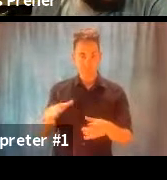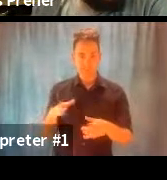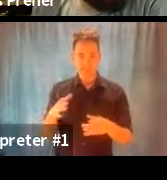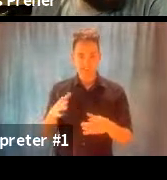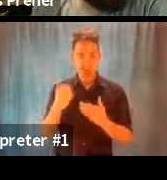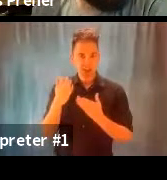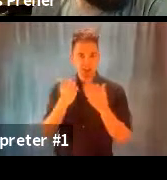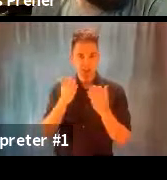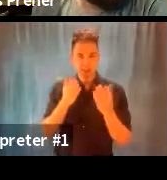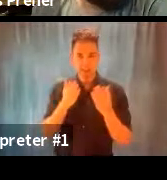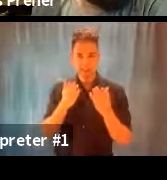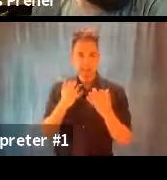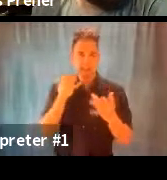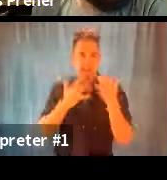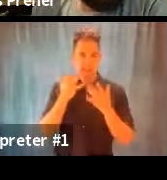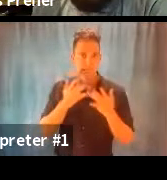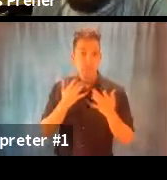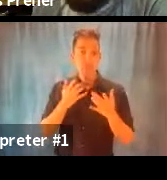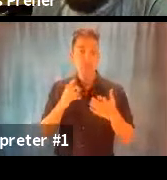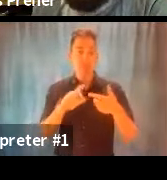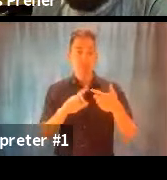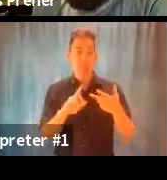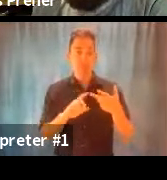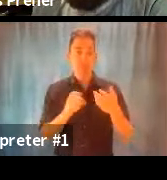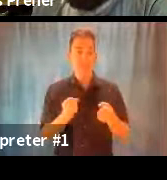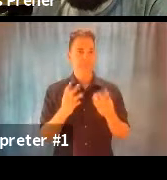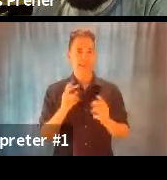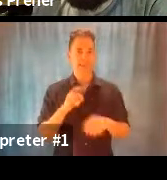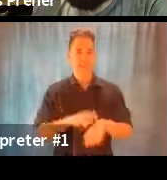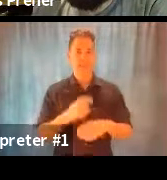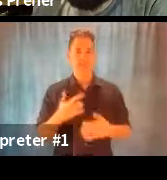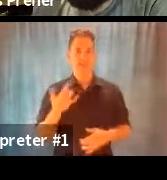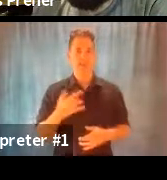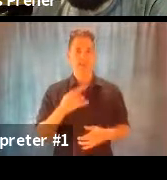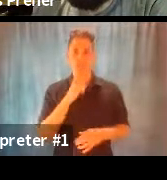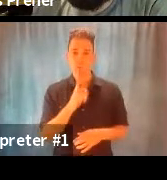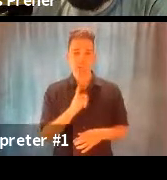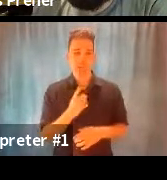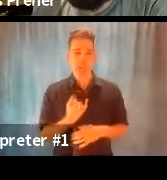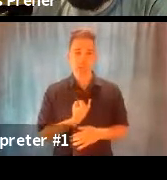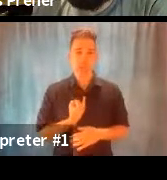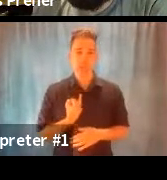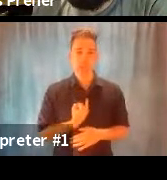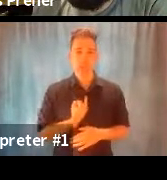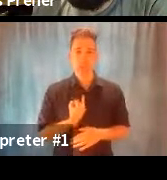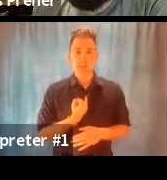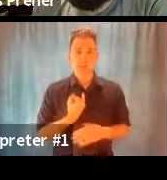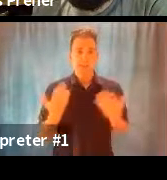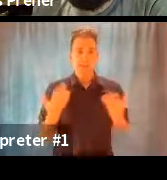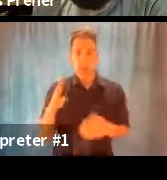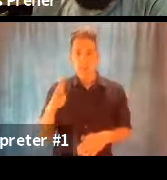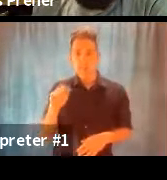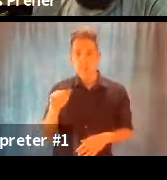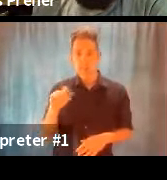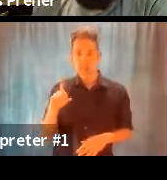our area. A lot of times it feels very lonely in Baden. Again, we're